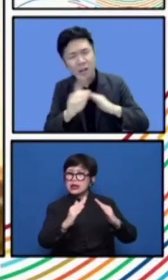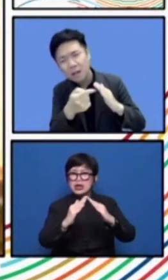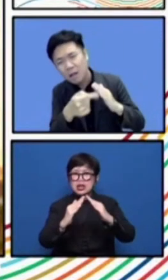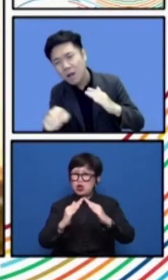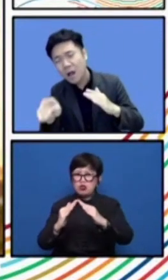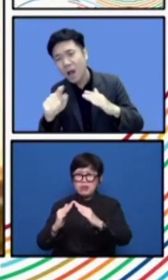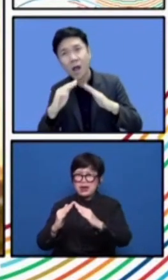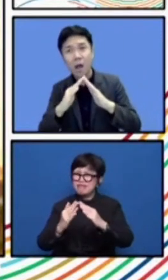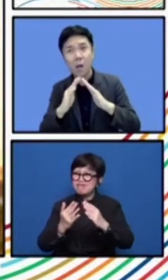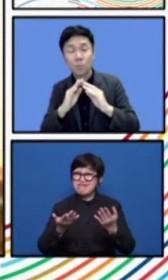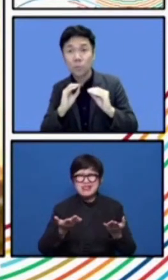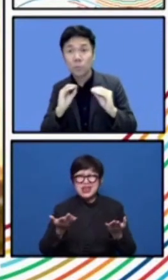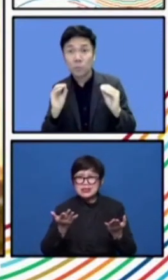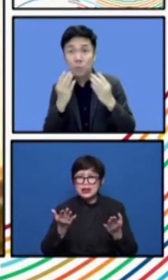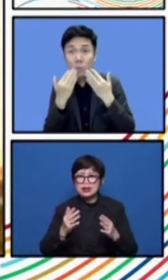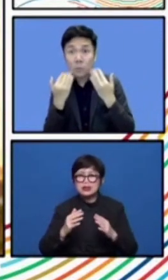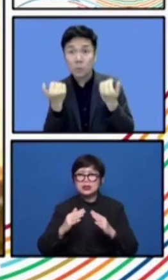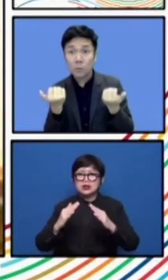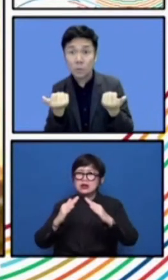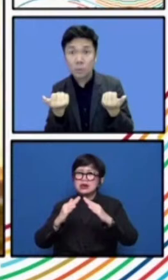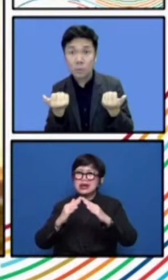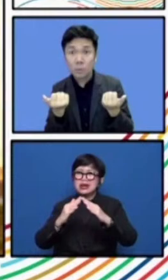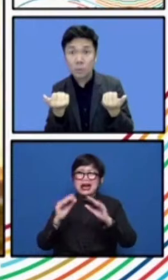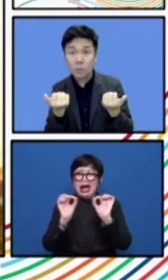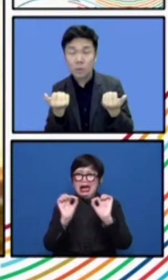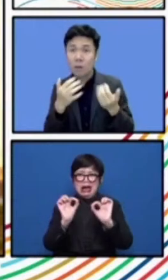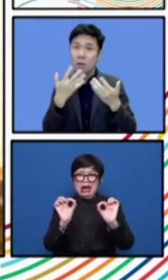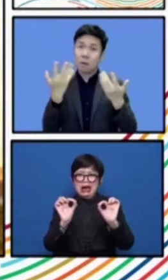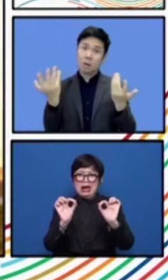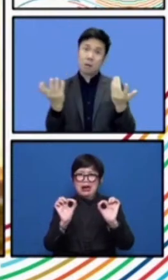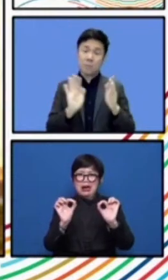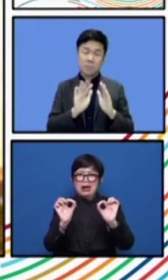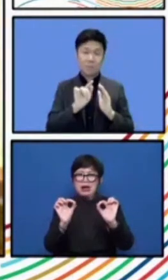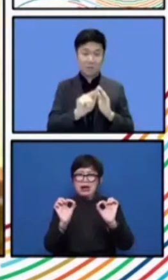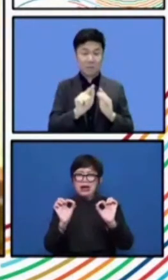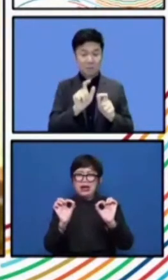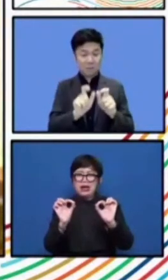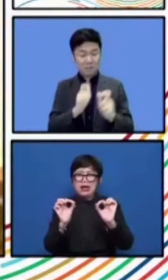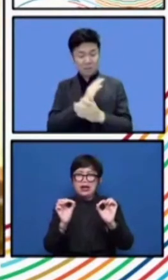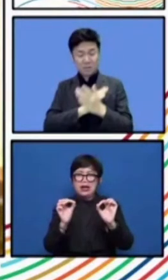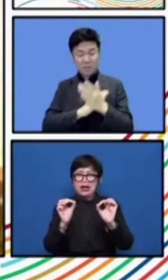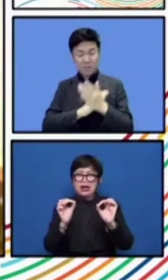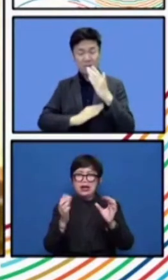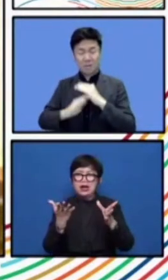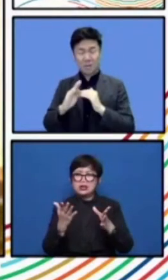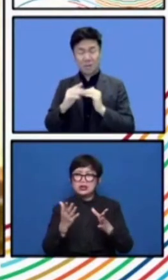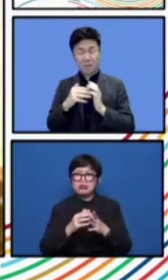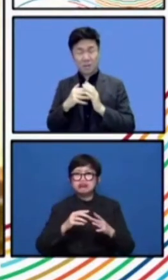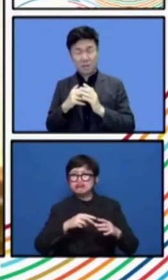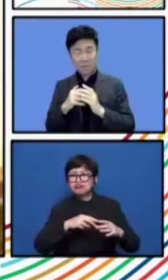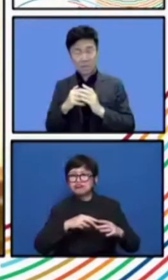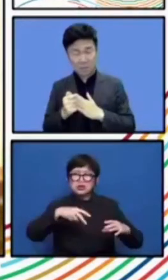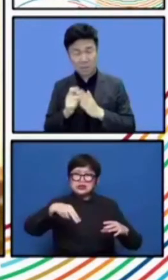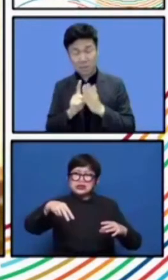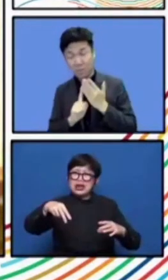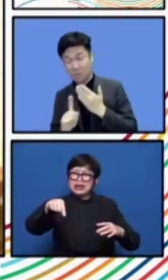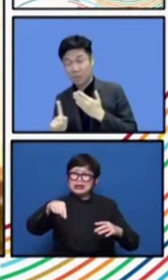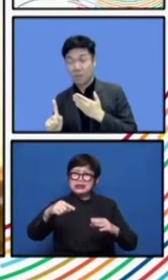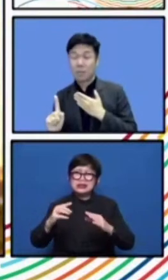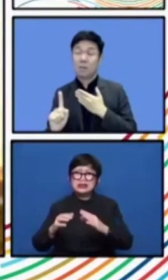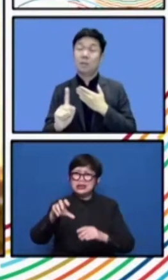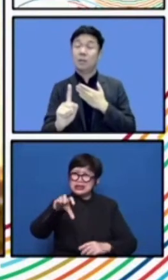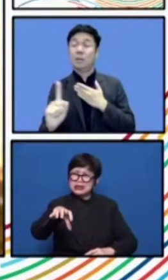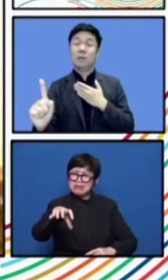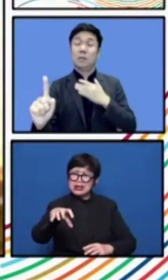in an isolated communities I support medalist view the any kind of social protecting